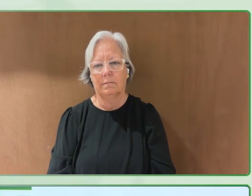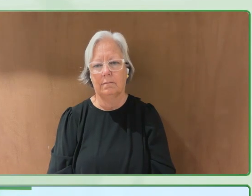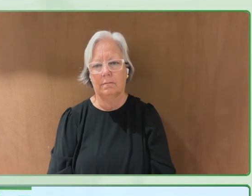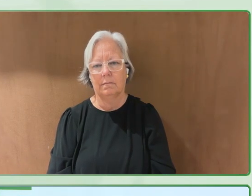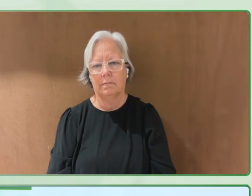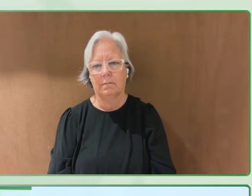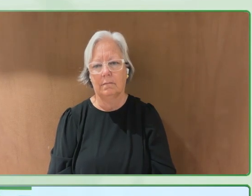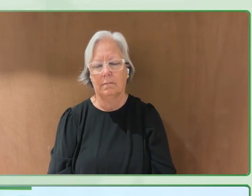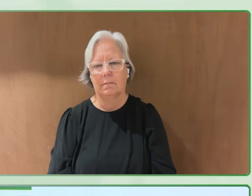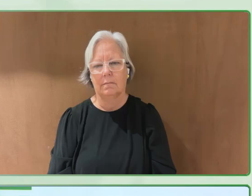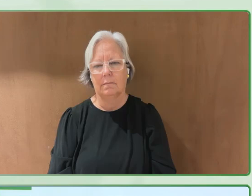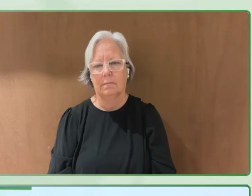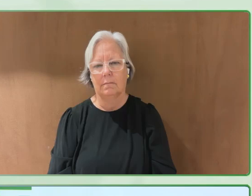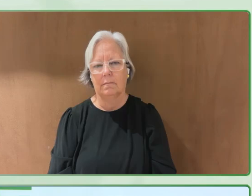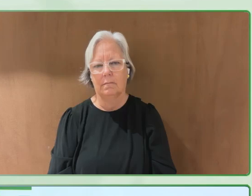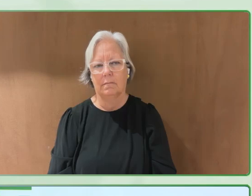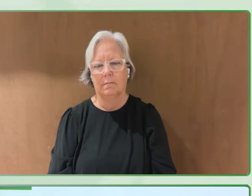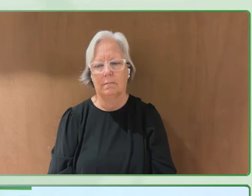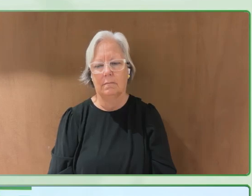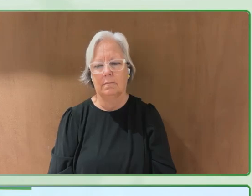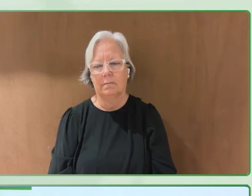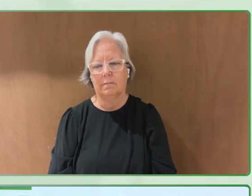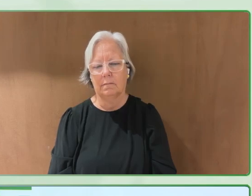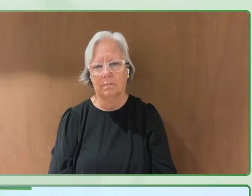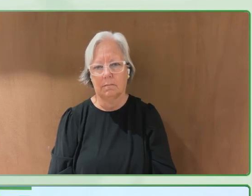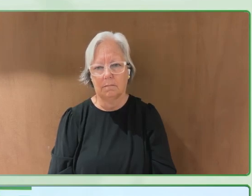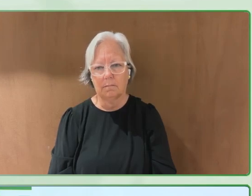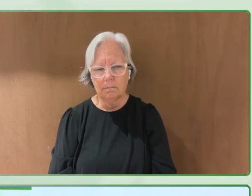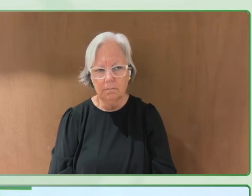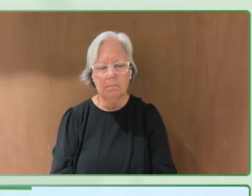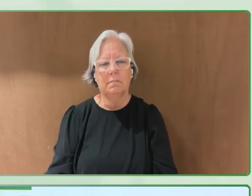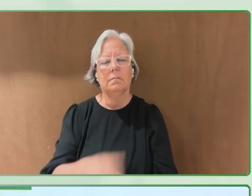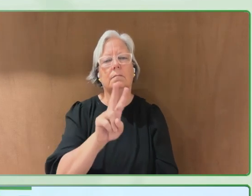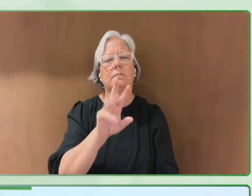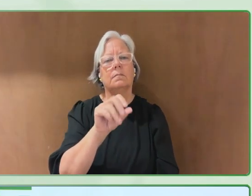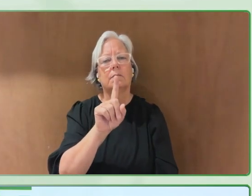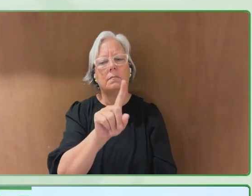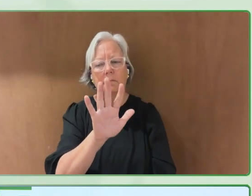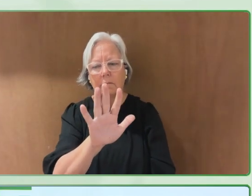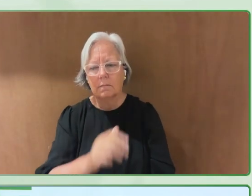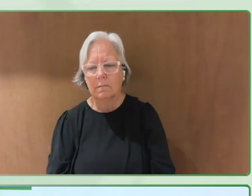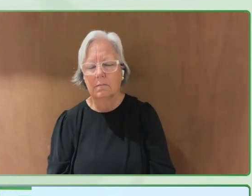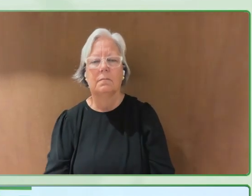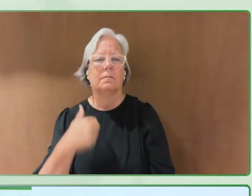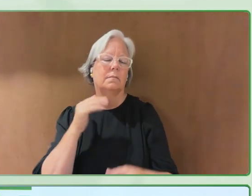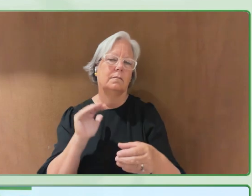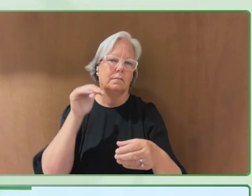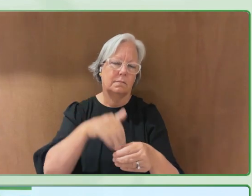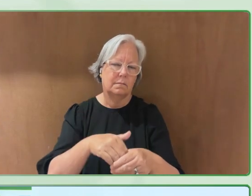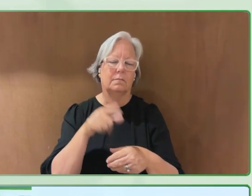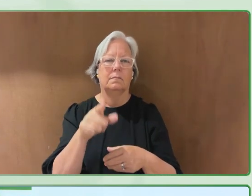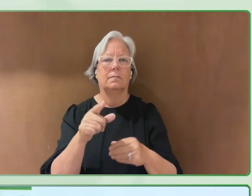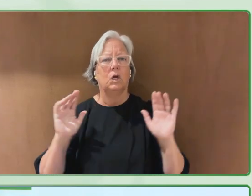Oops. Okay. So 2015, I became part of the largest human gathering on the